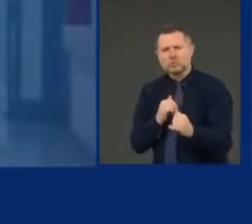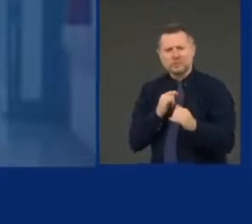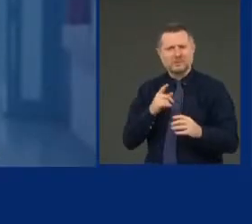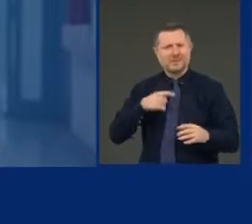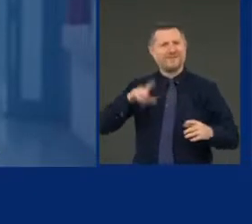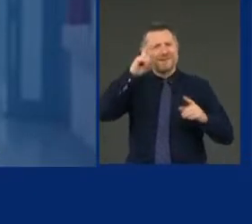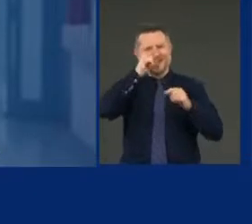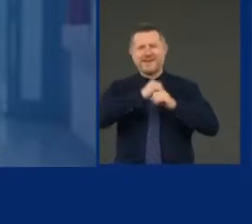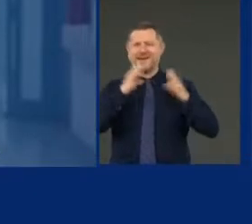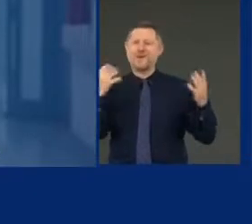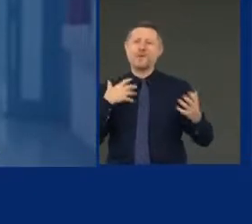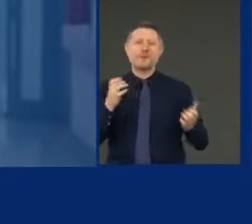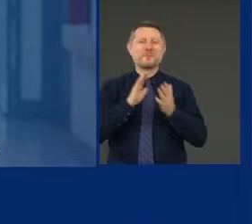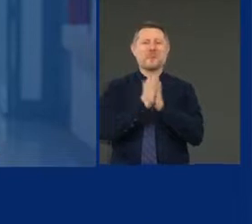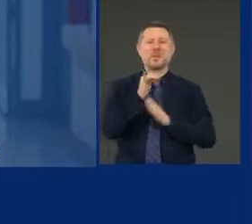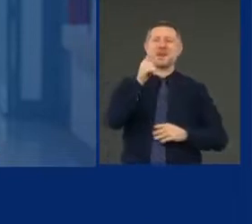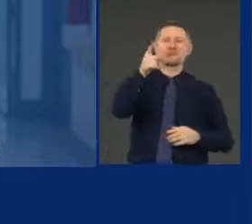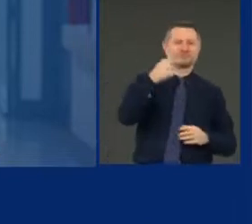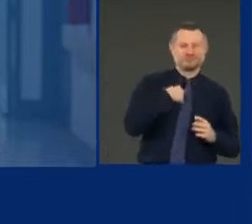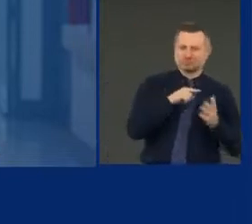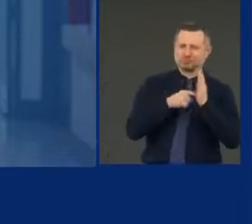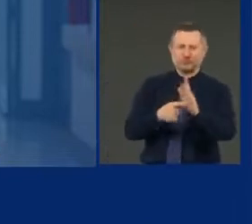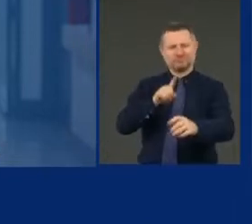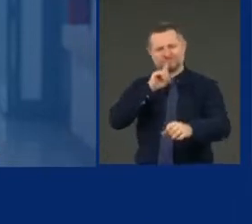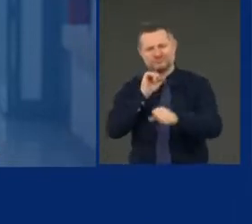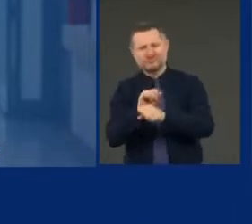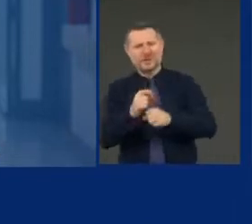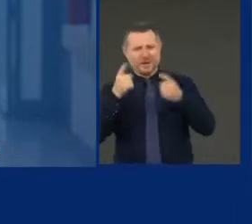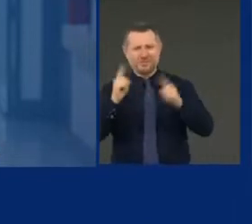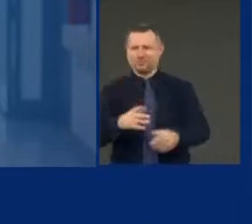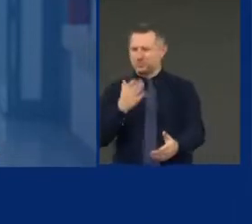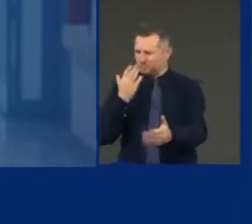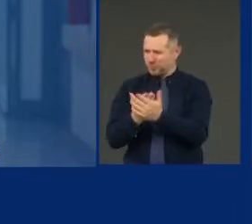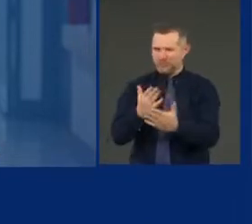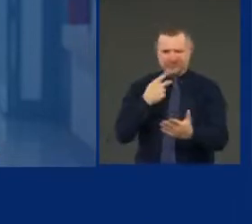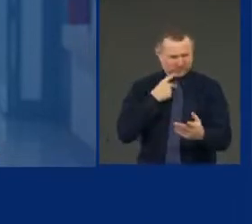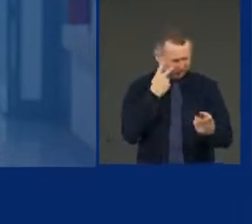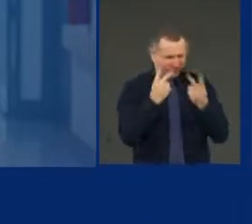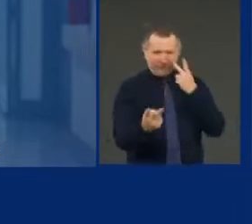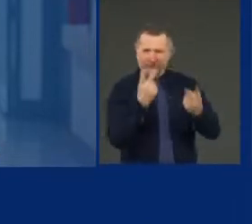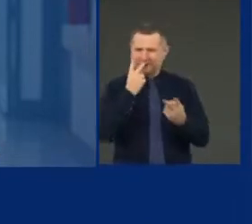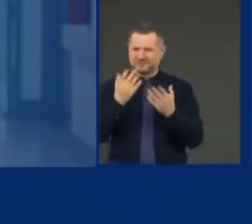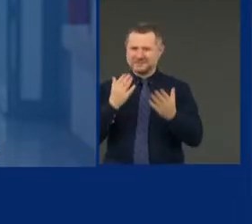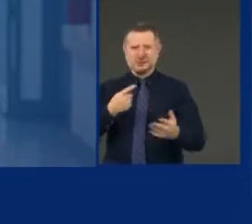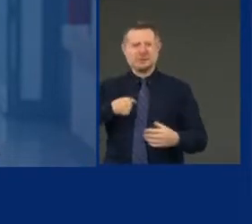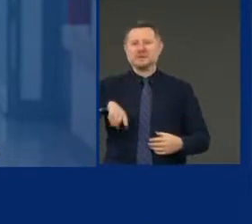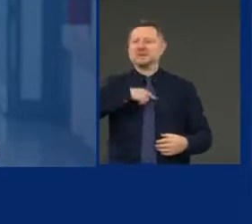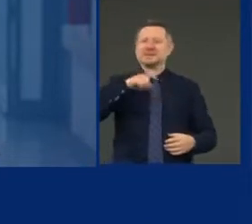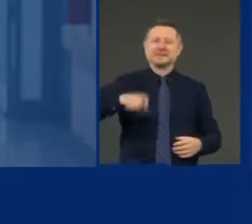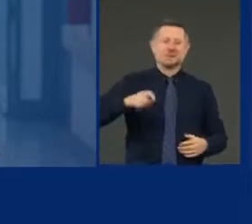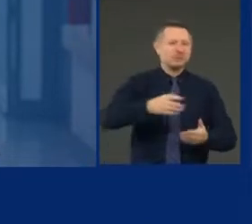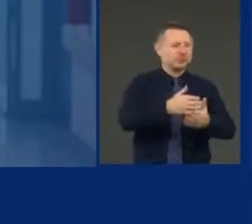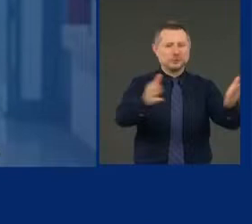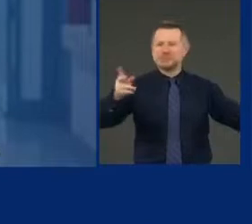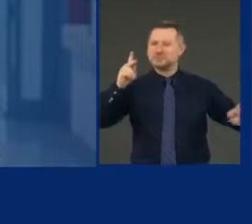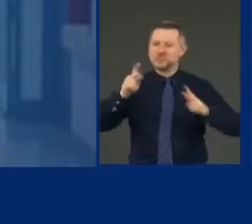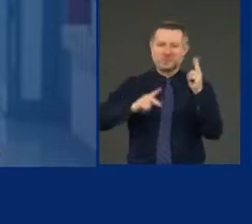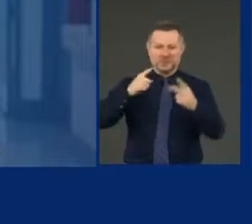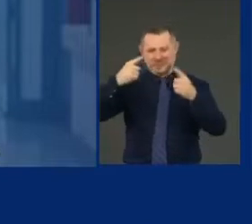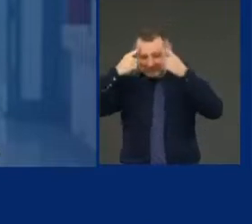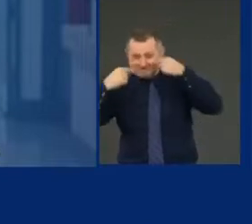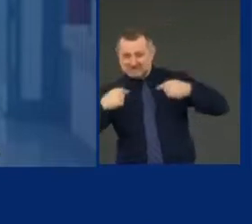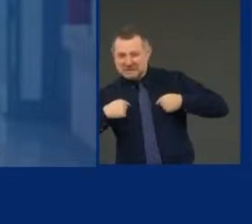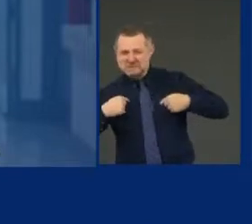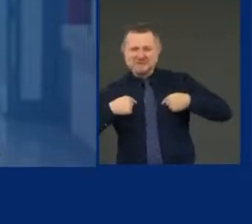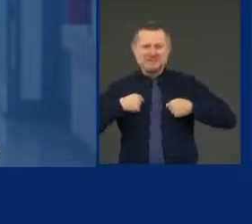manifested. It happened. We needed people to rise above themselves,